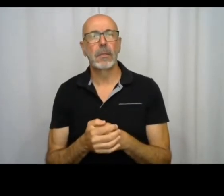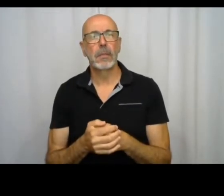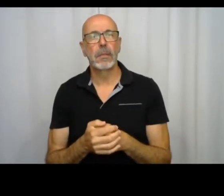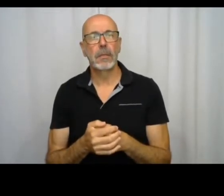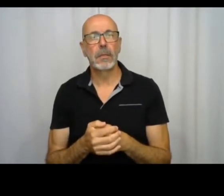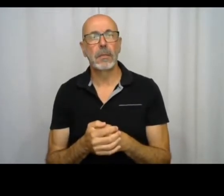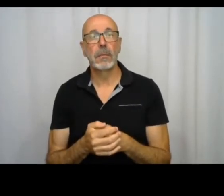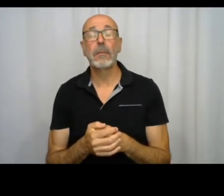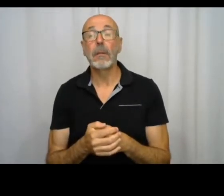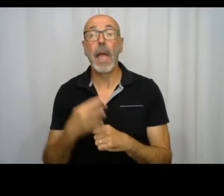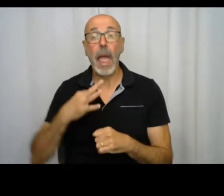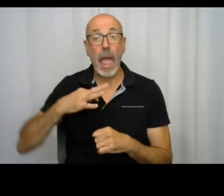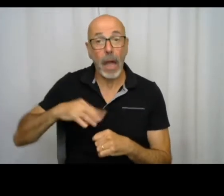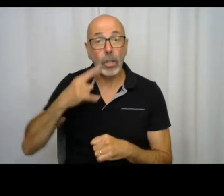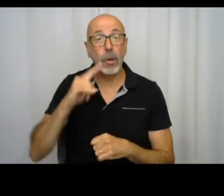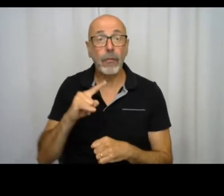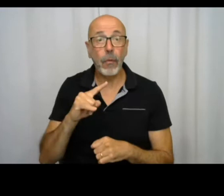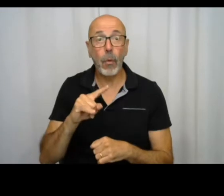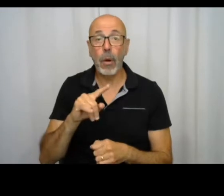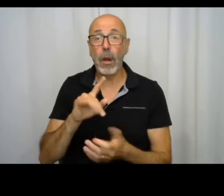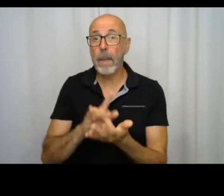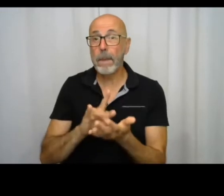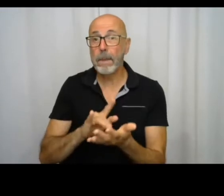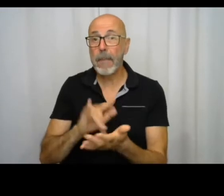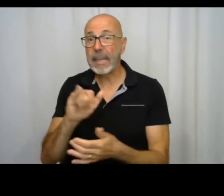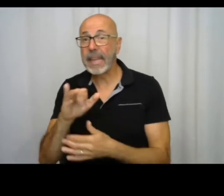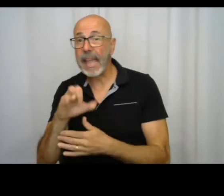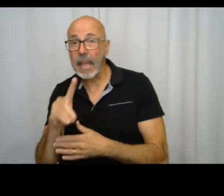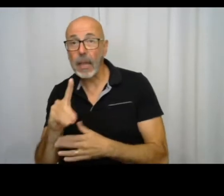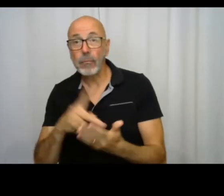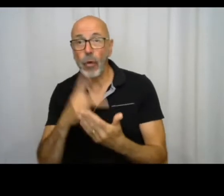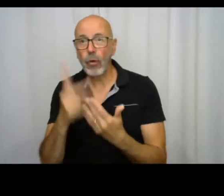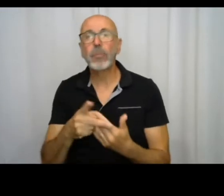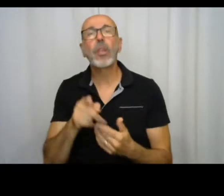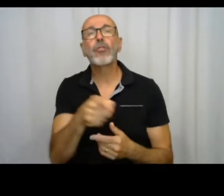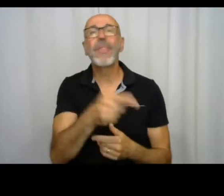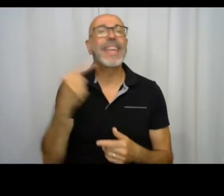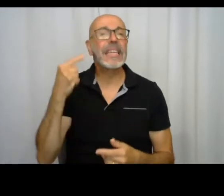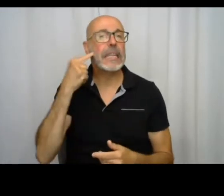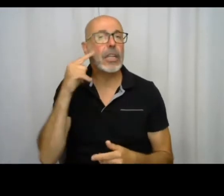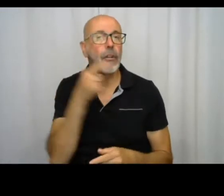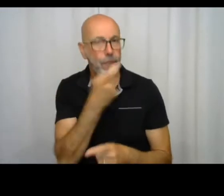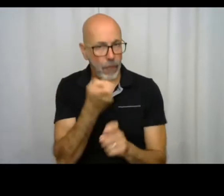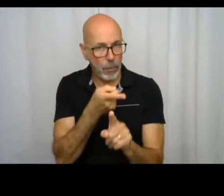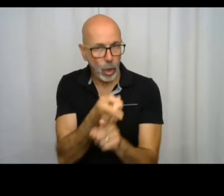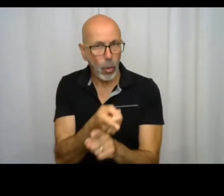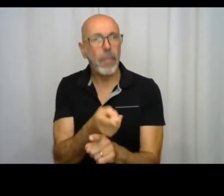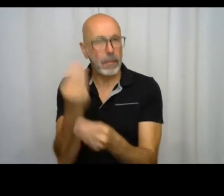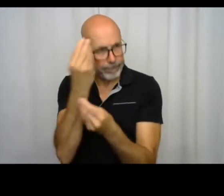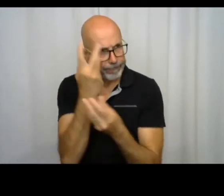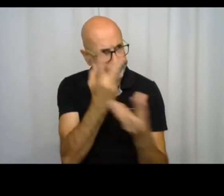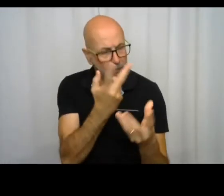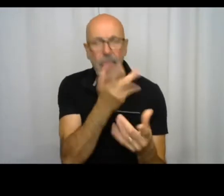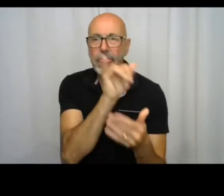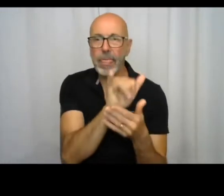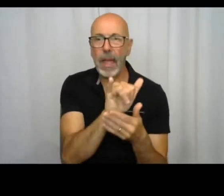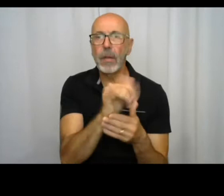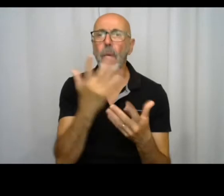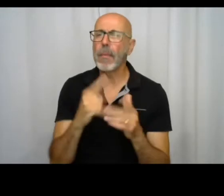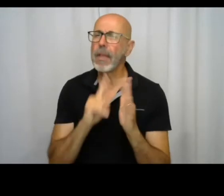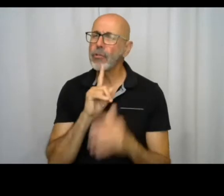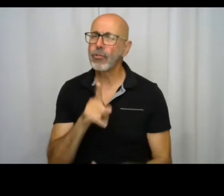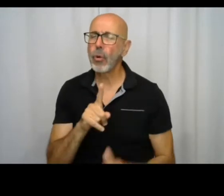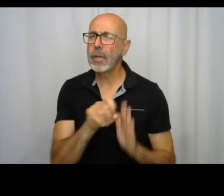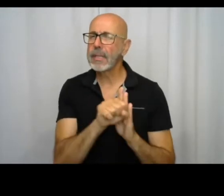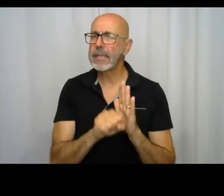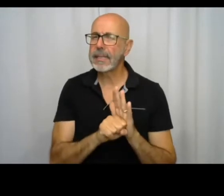made eligible for Medicaid programs. And so that's what they need to hear. They need to hear from you. We want to make sure that states